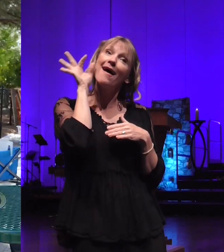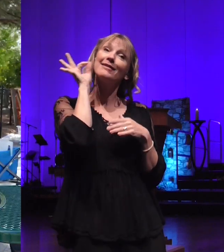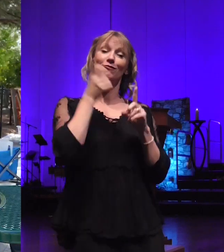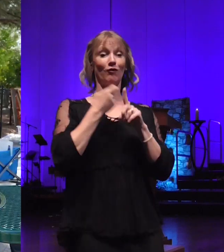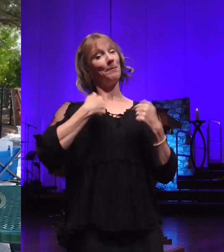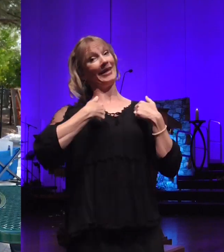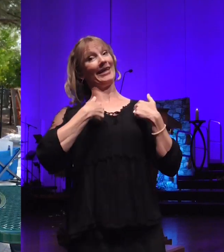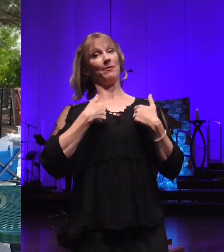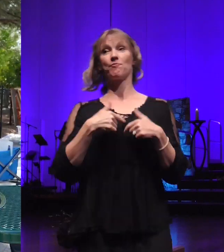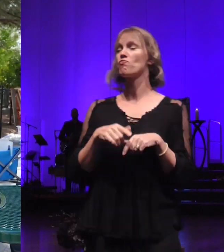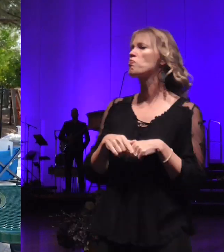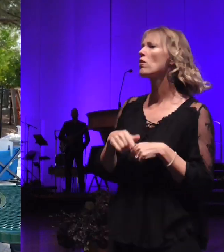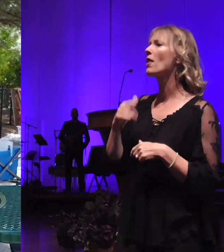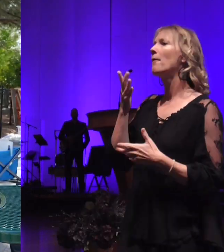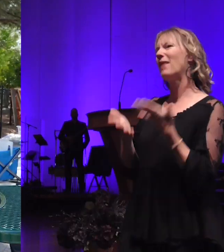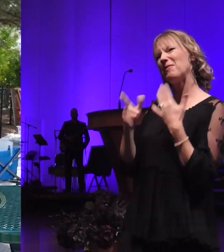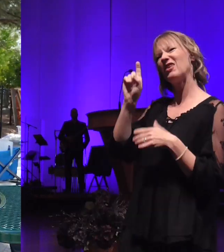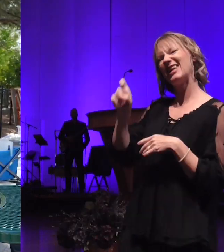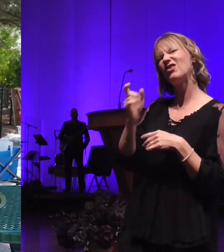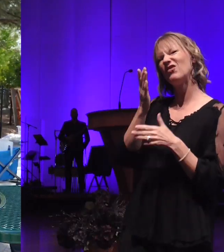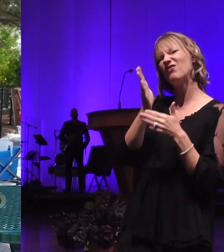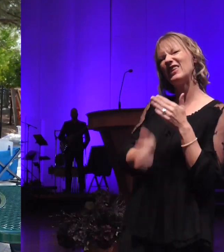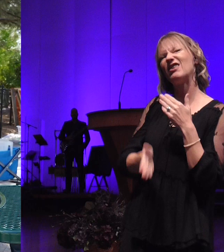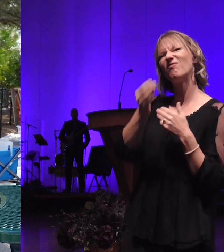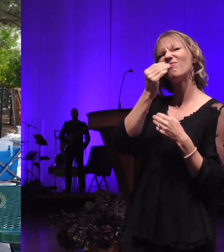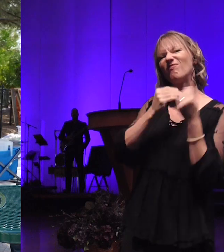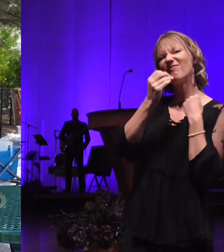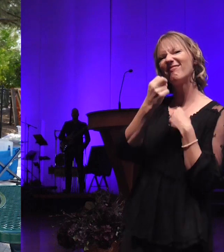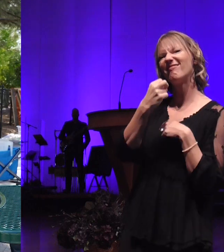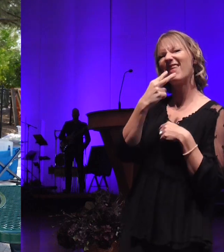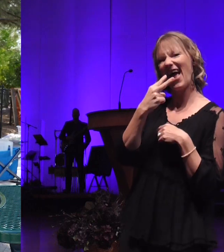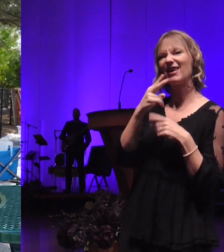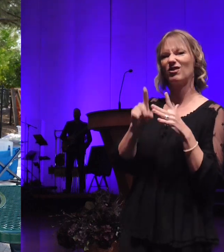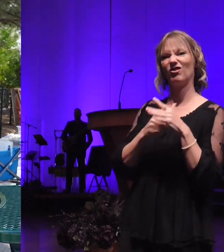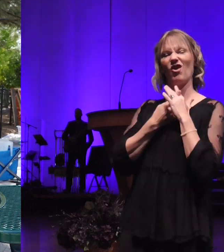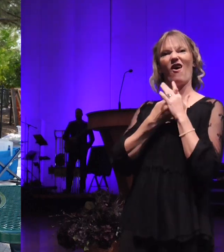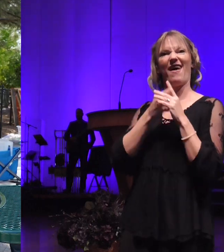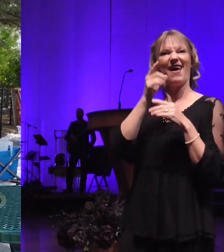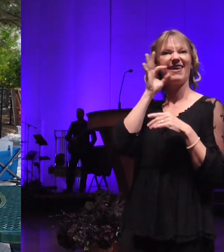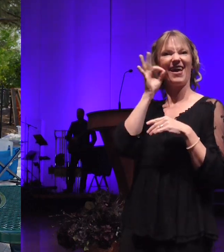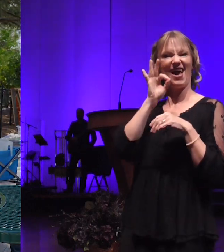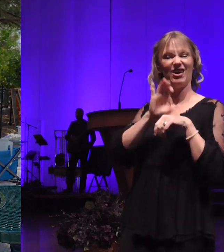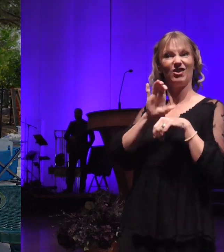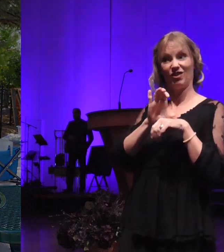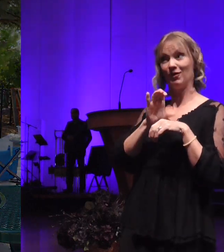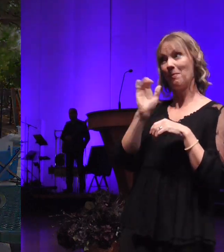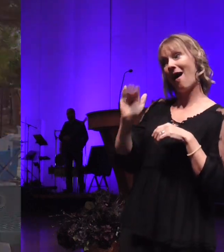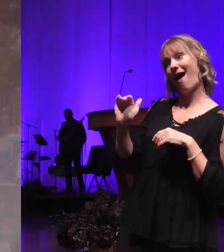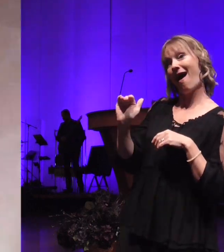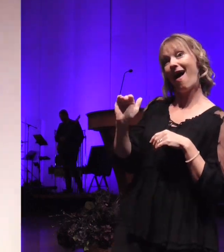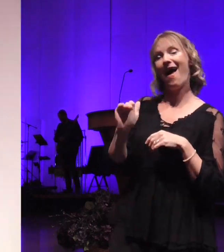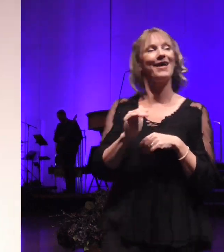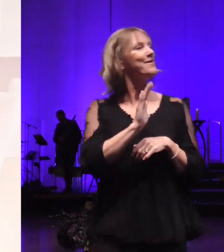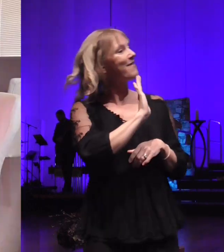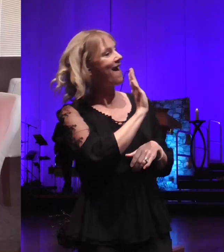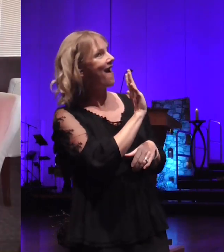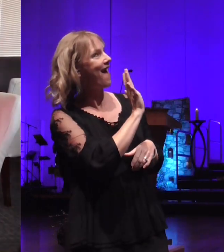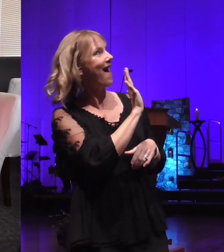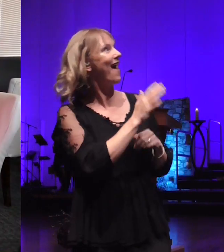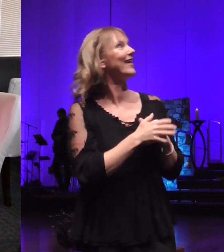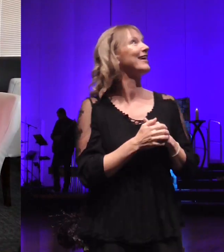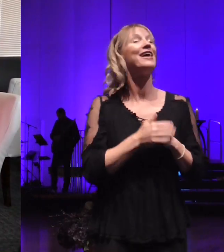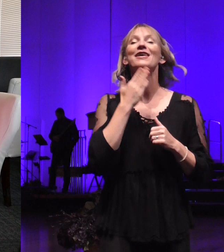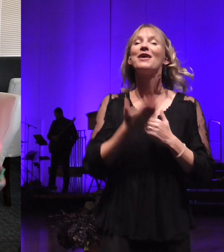me. You probably got to finish snack and get started on this cat church, so we're going to say bye. Bye. Good